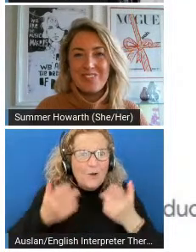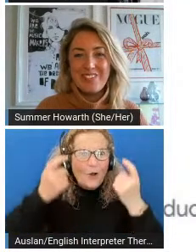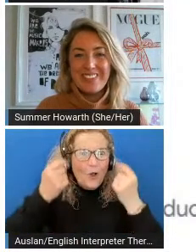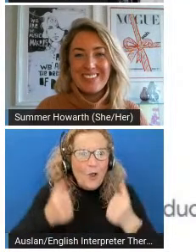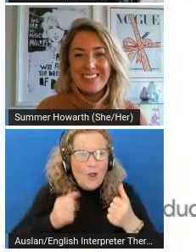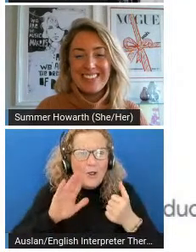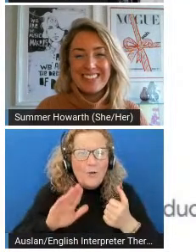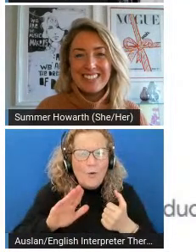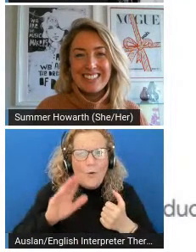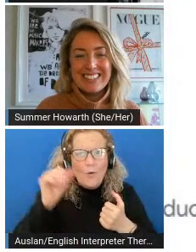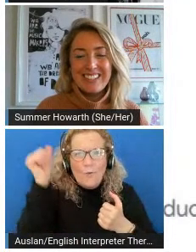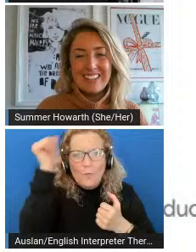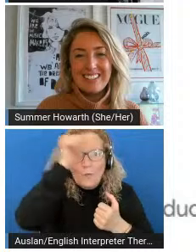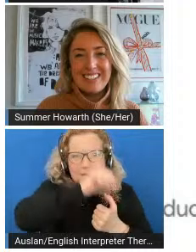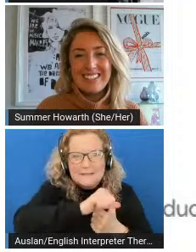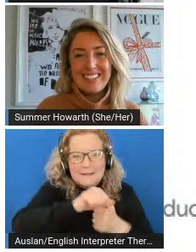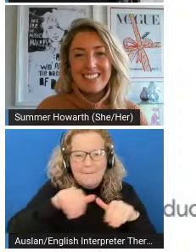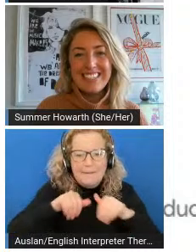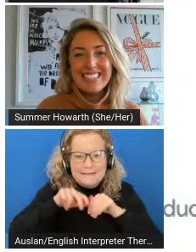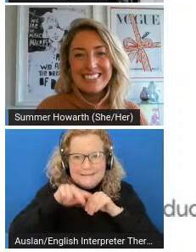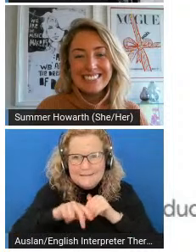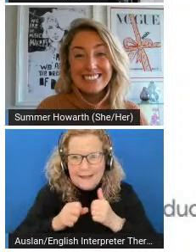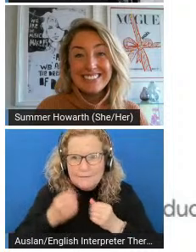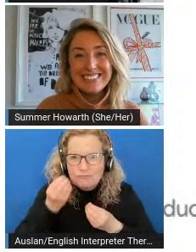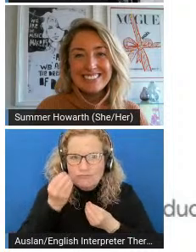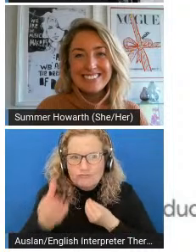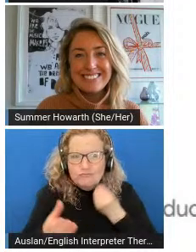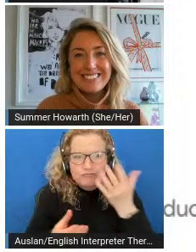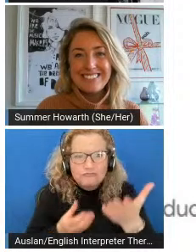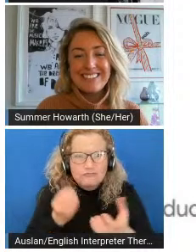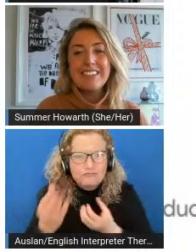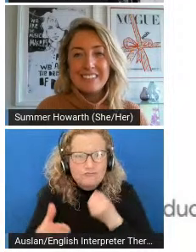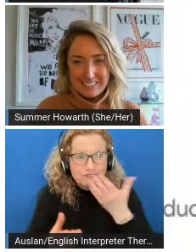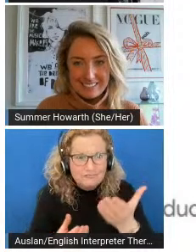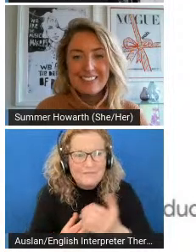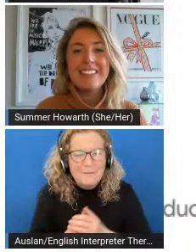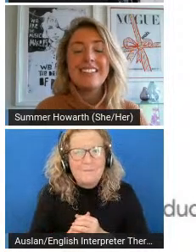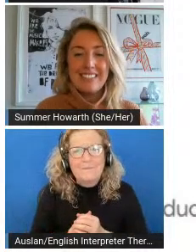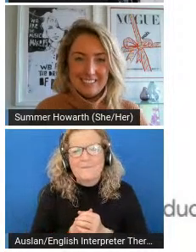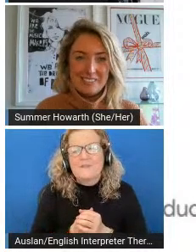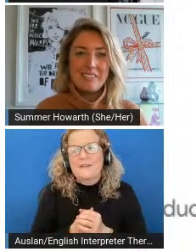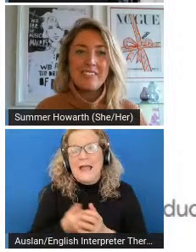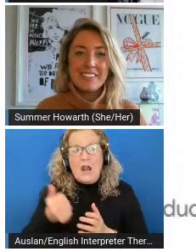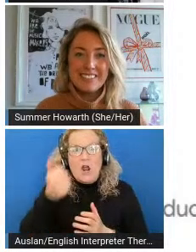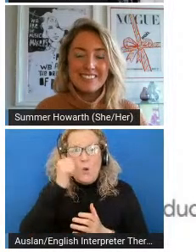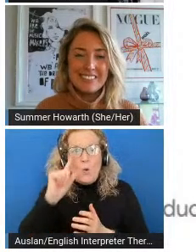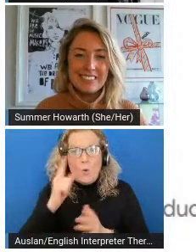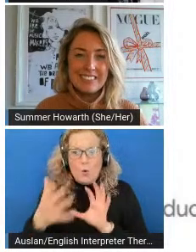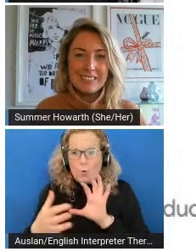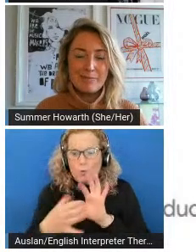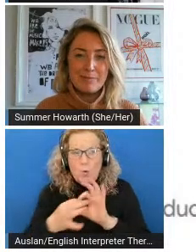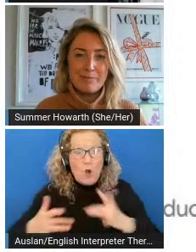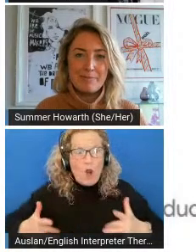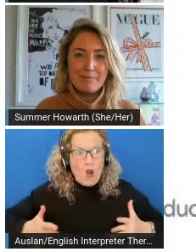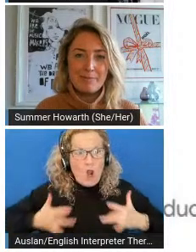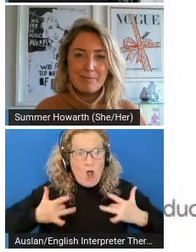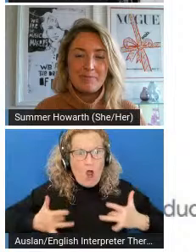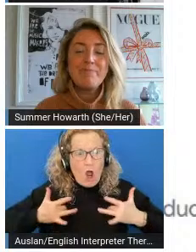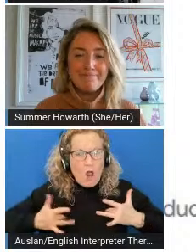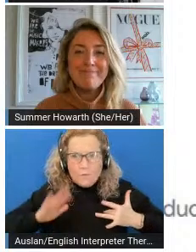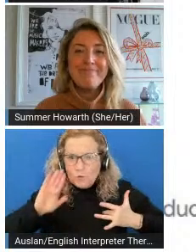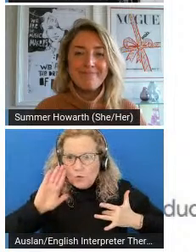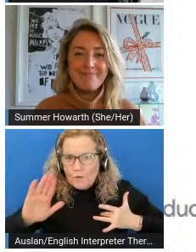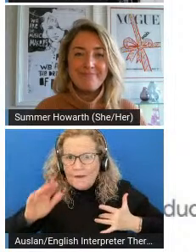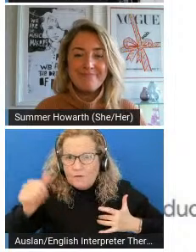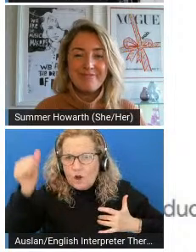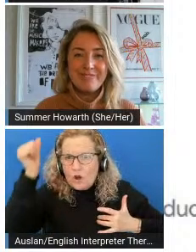everyone. And I know that you are hoping to get the people that are joining us live to share those amazing insights